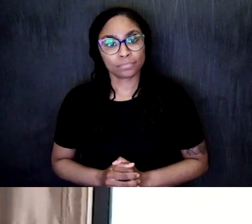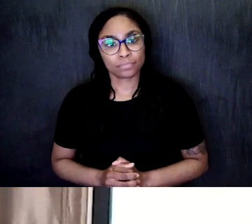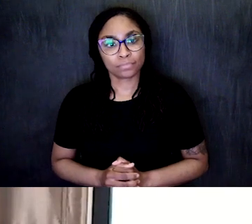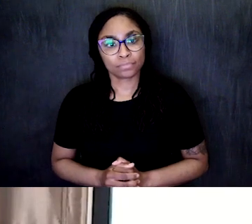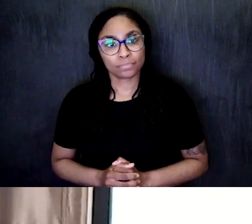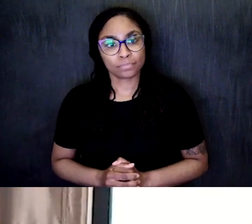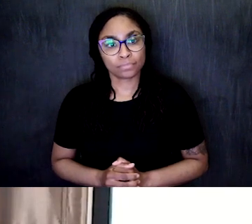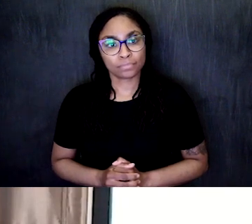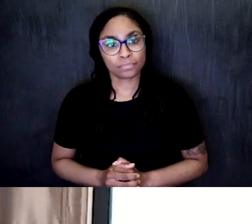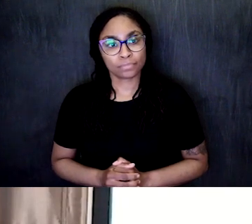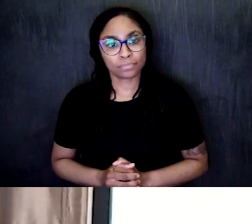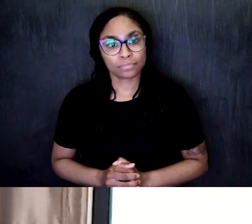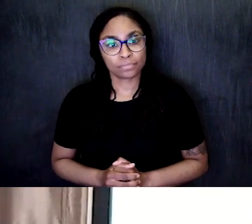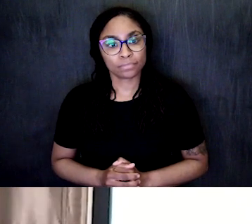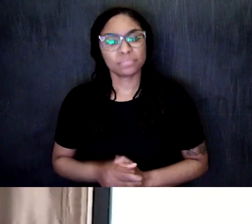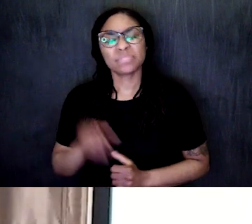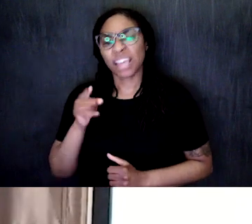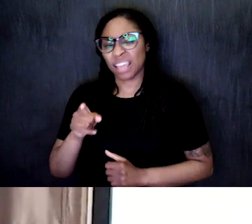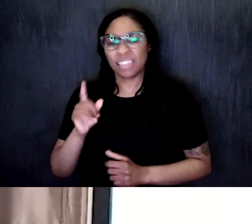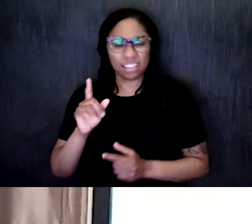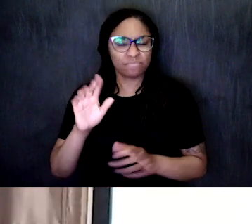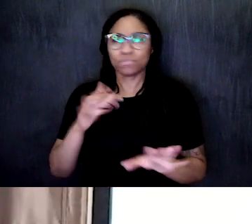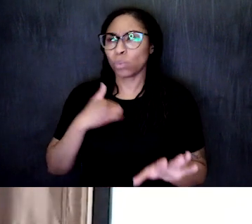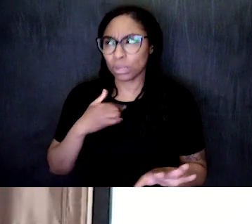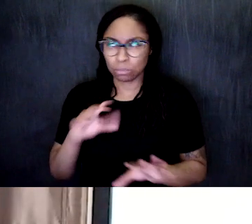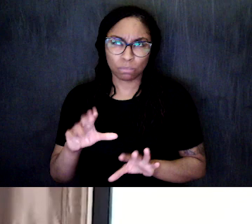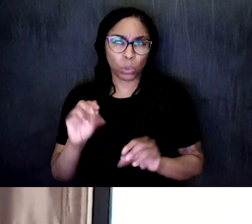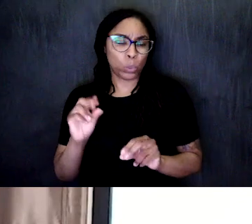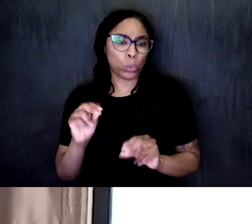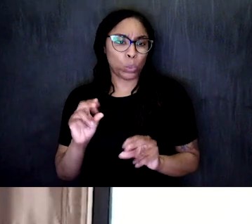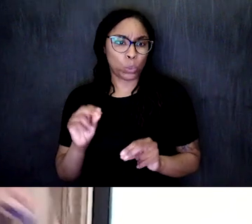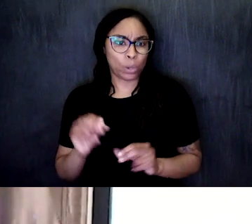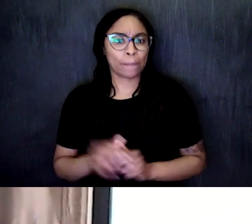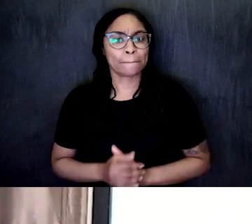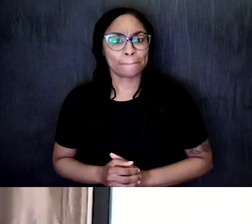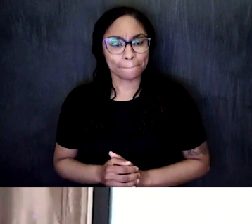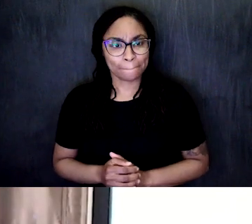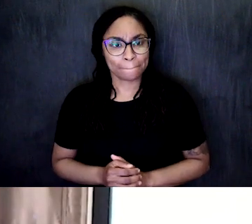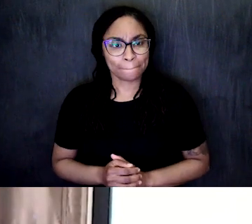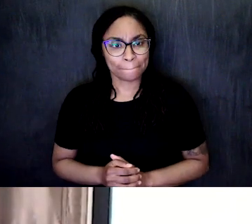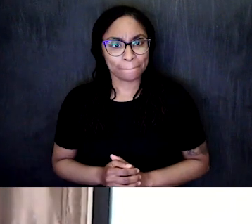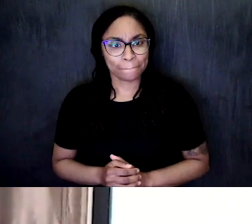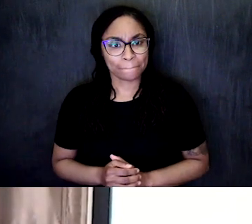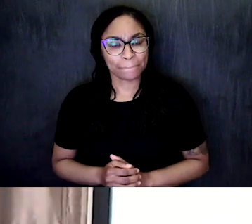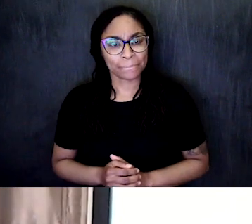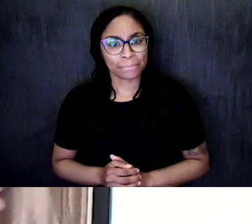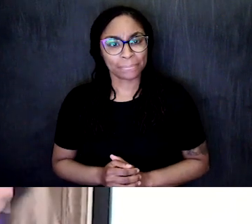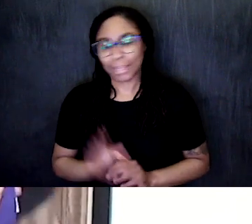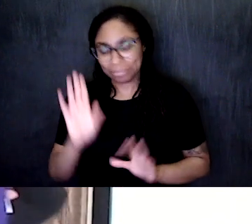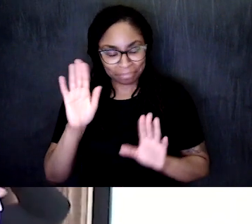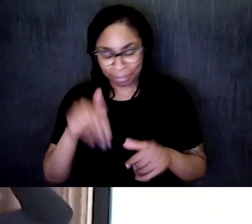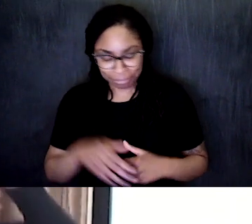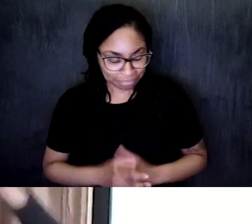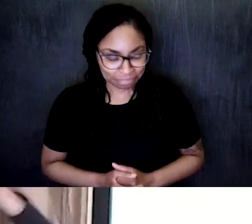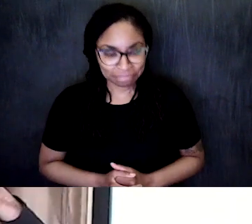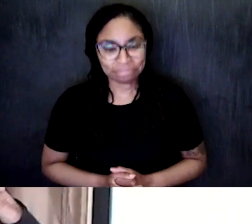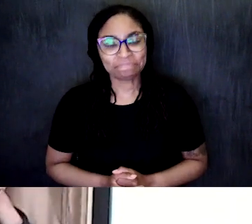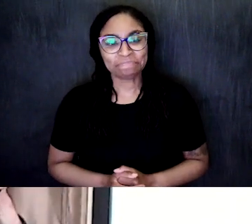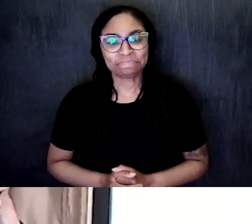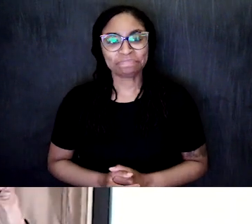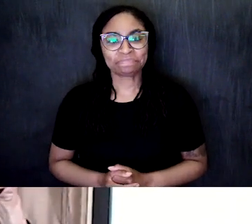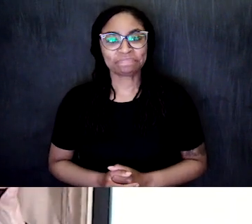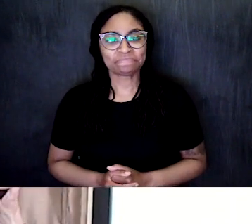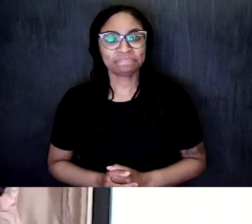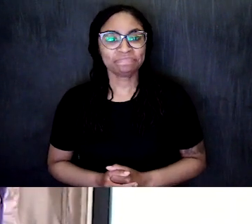Right, and I'm gonna put it around my foot on this side. Actually, no, because I have to demonstrate. Okay, so never mind.